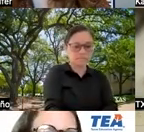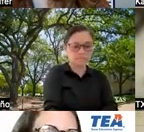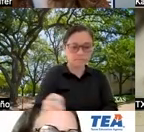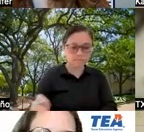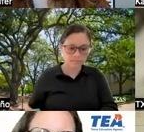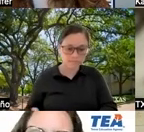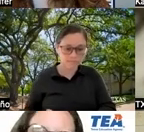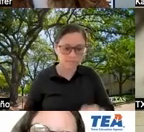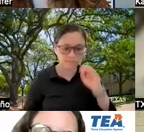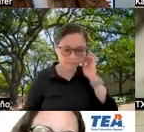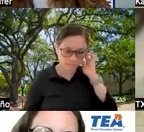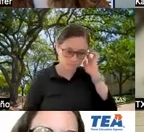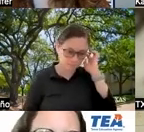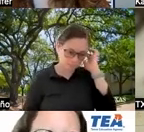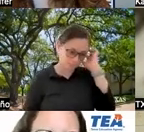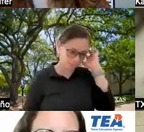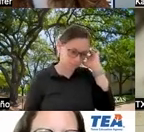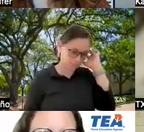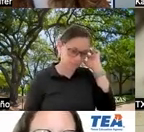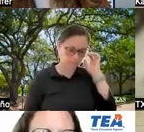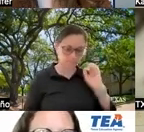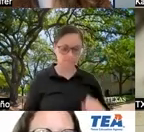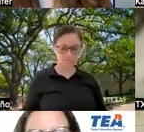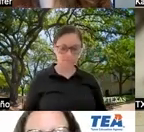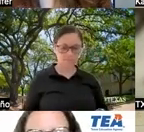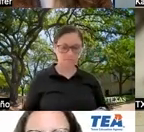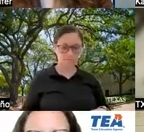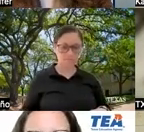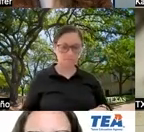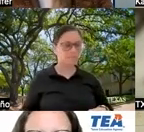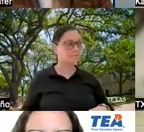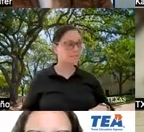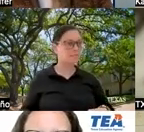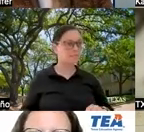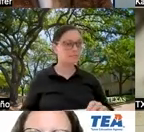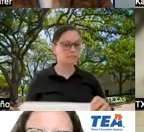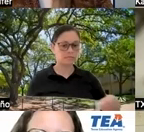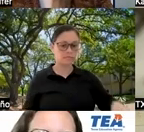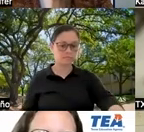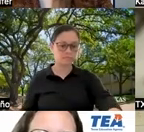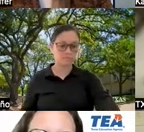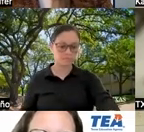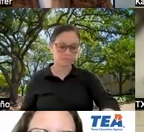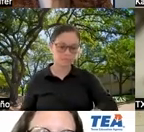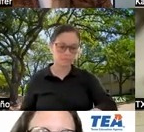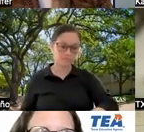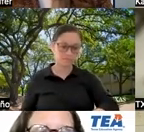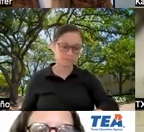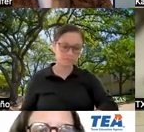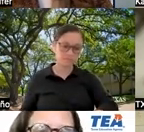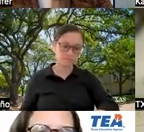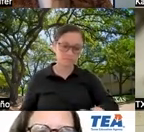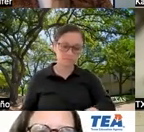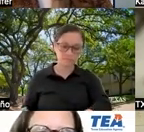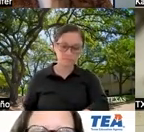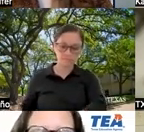We did not. We didn't have any last minute requests just in the start of this meeting. So no public comment today. But as a reminder for the public,